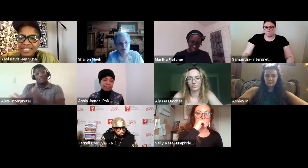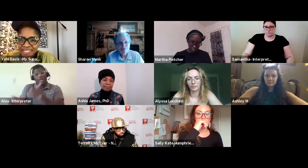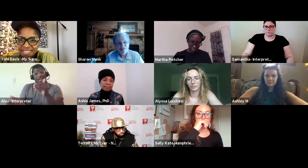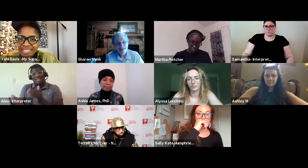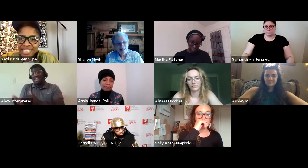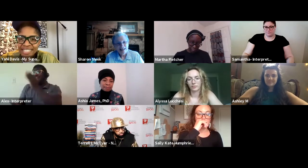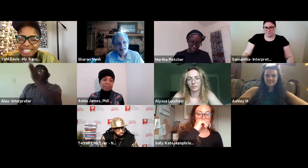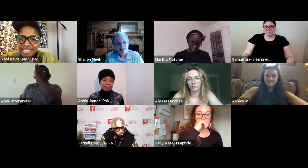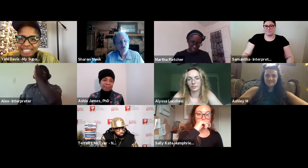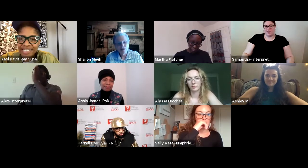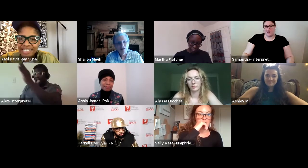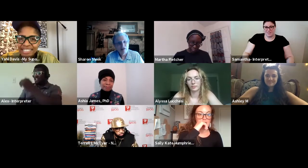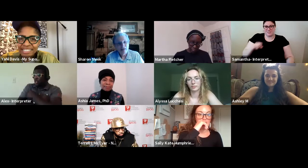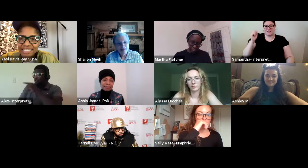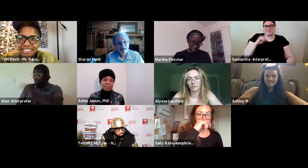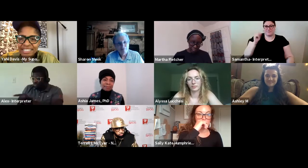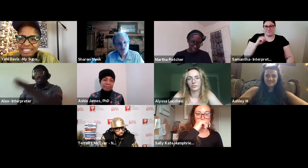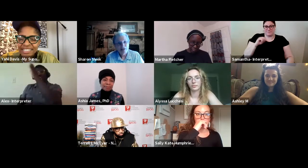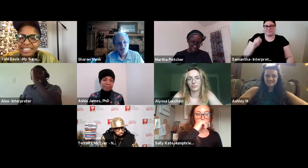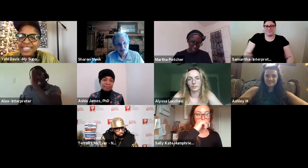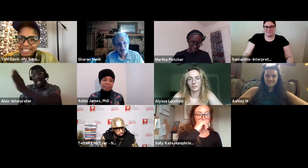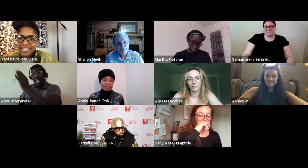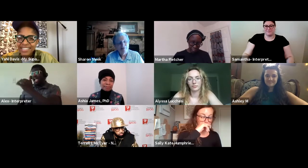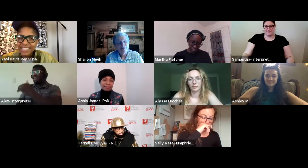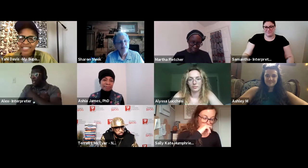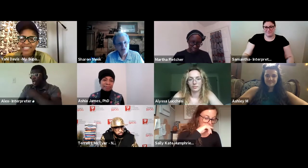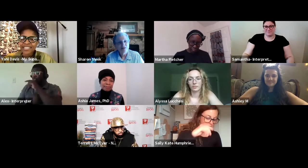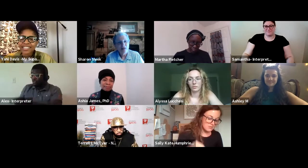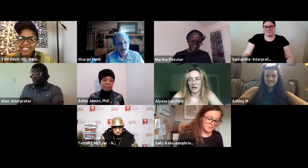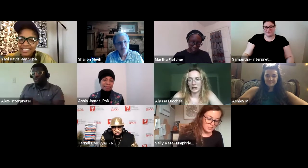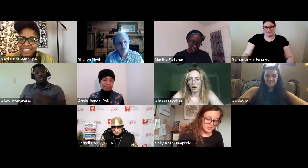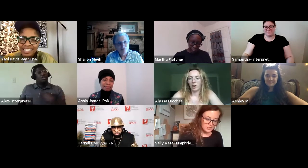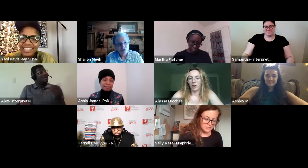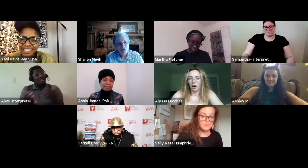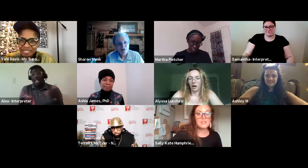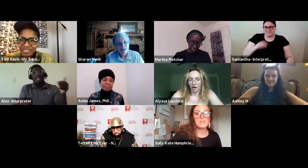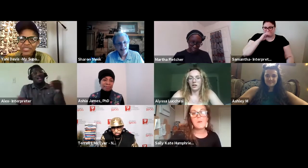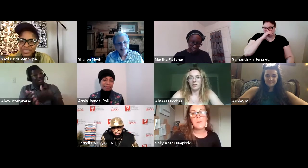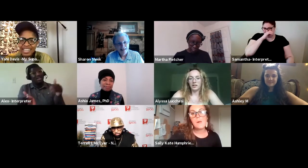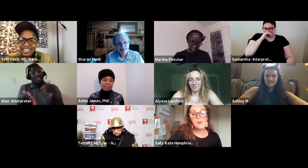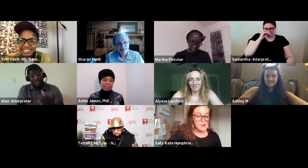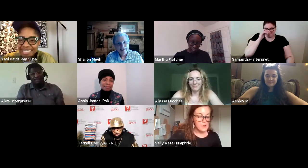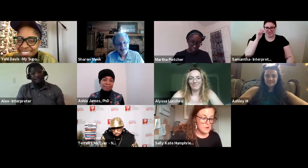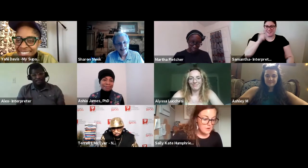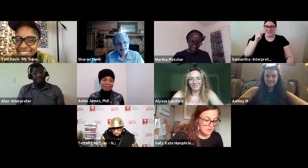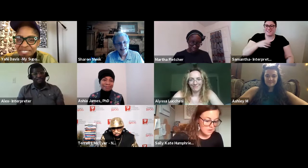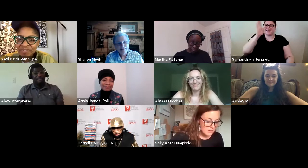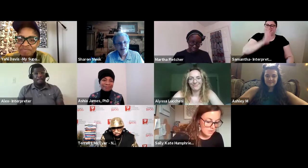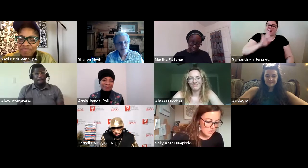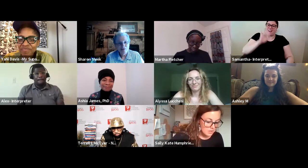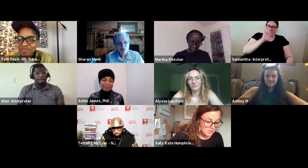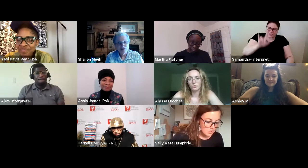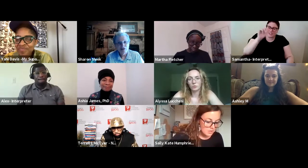you. Yes. And we spent a lot of time saying to him, yes, God loves you. Yes.